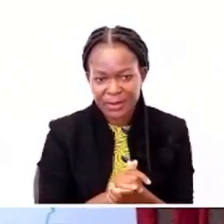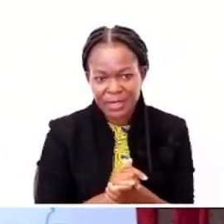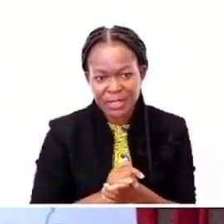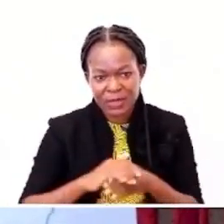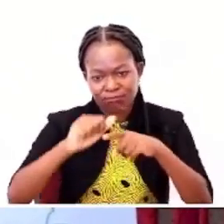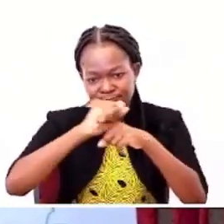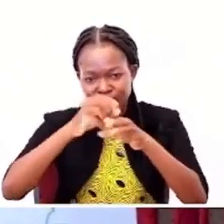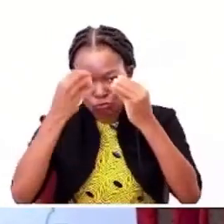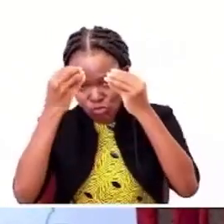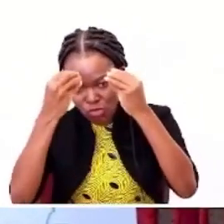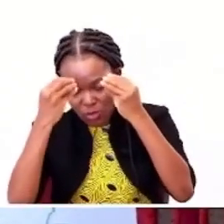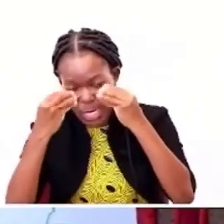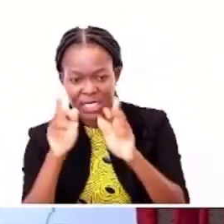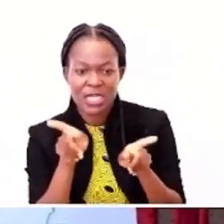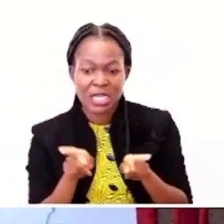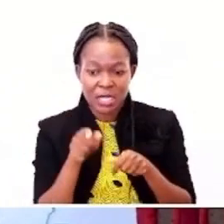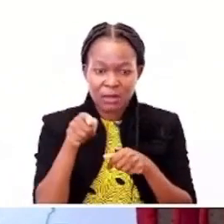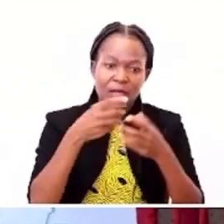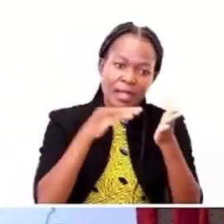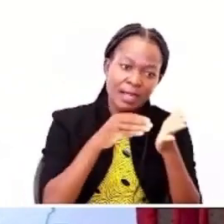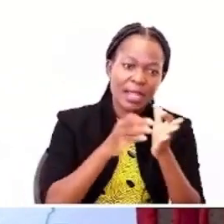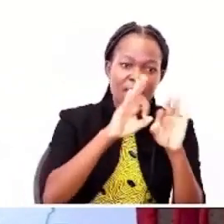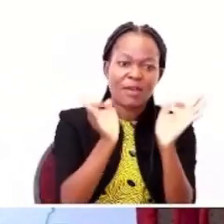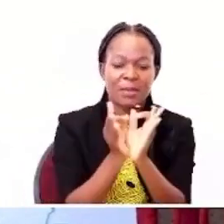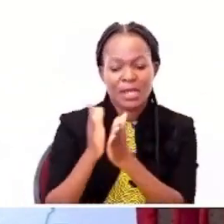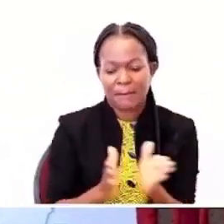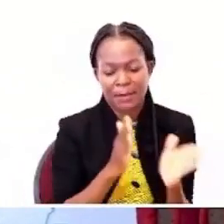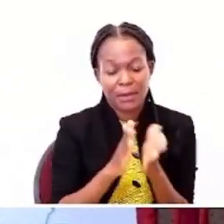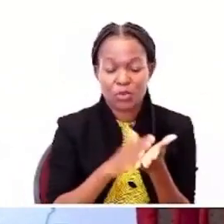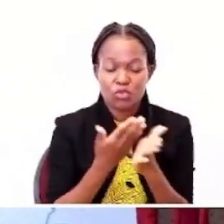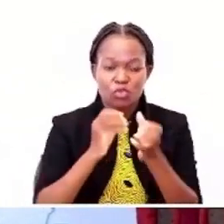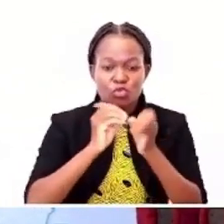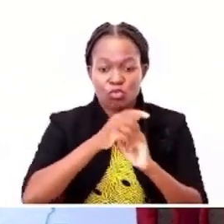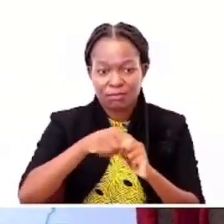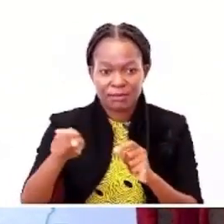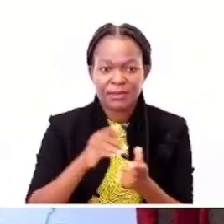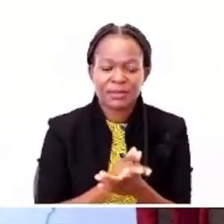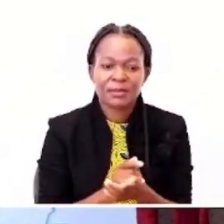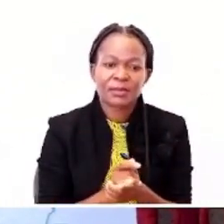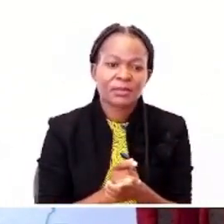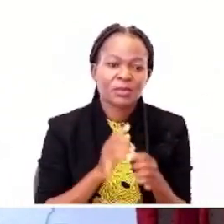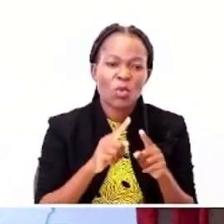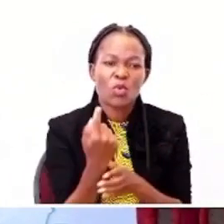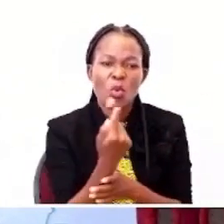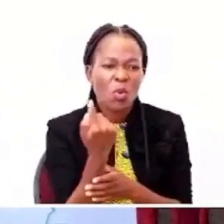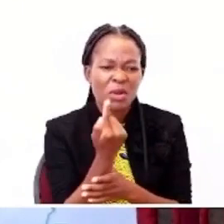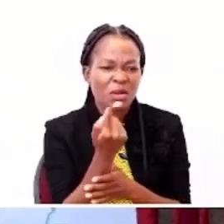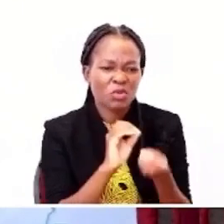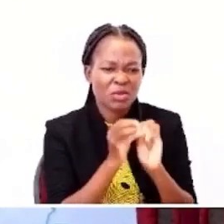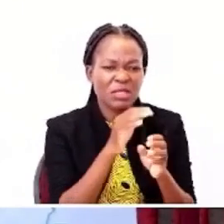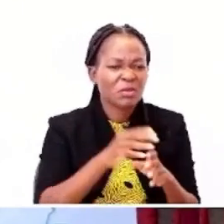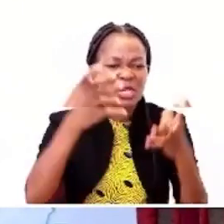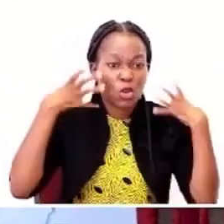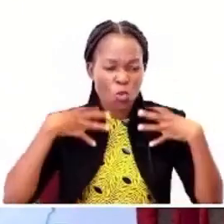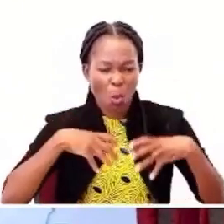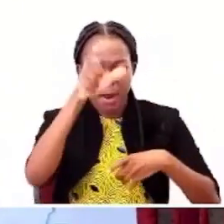educating girls and family planning. Because if you do so, not only do you get, this human